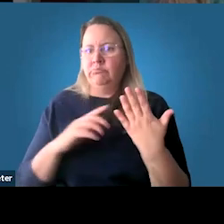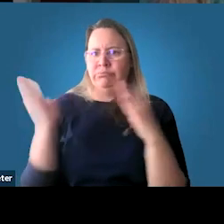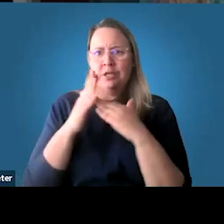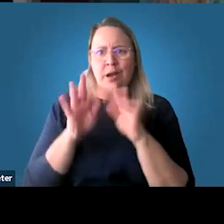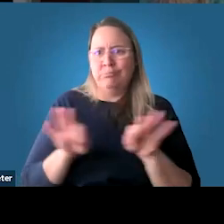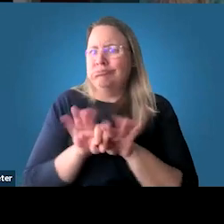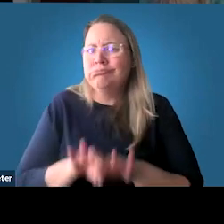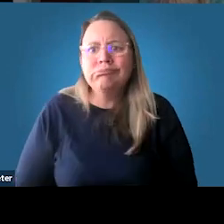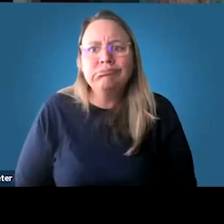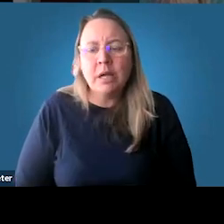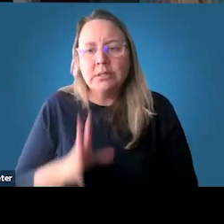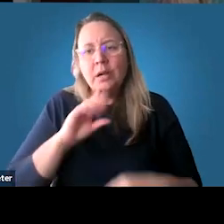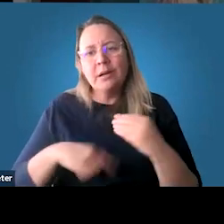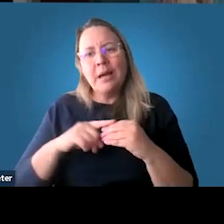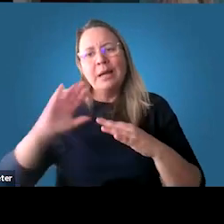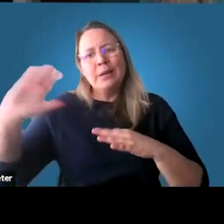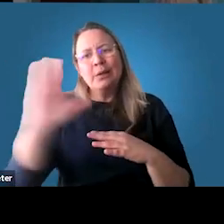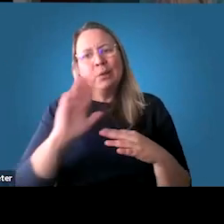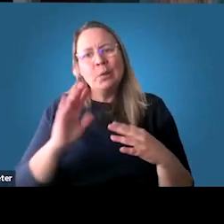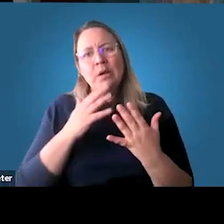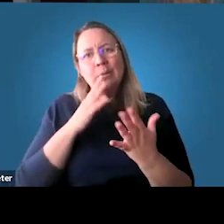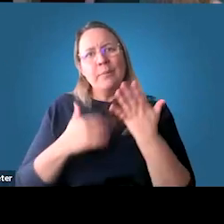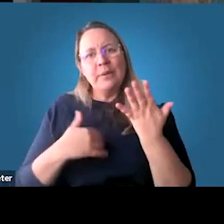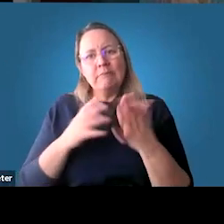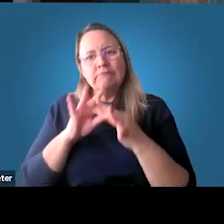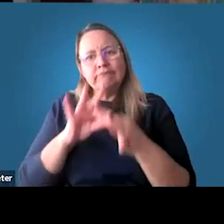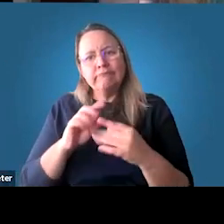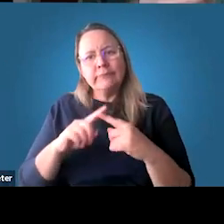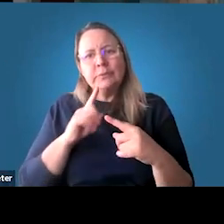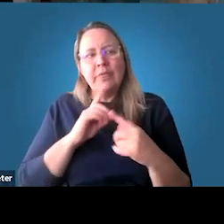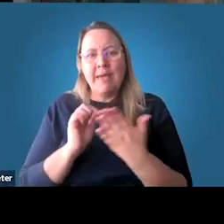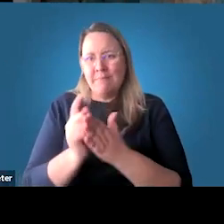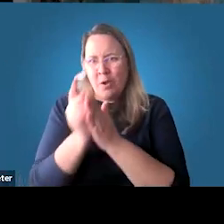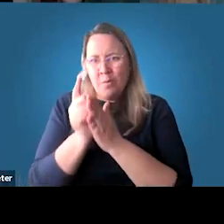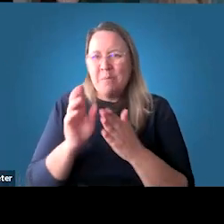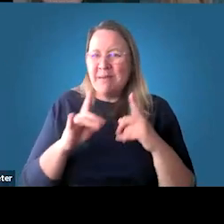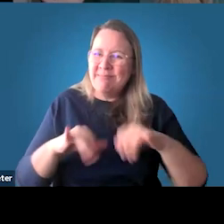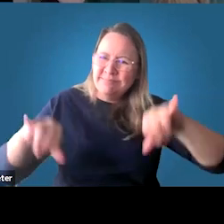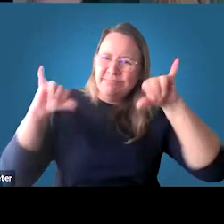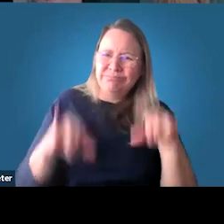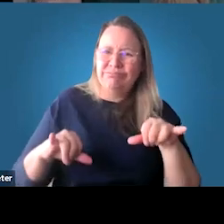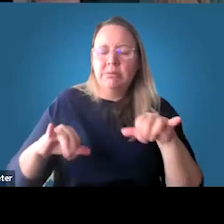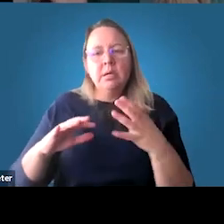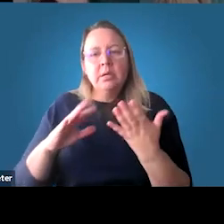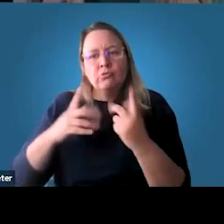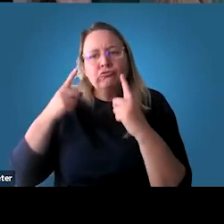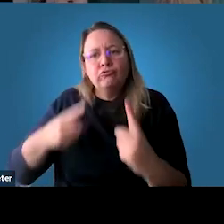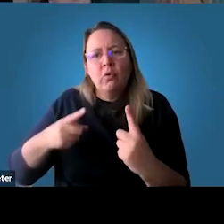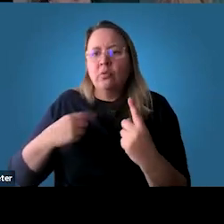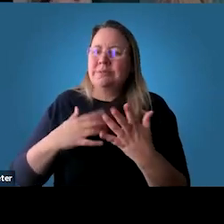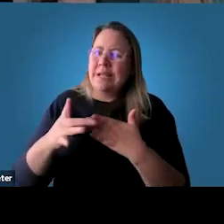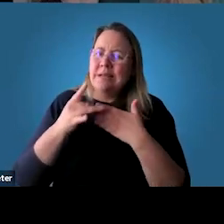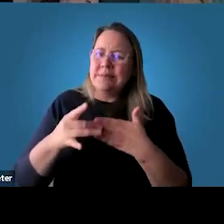Your communications activities and tactics may be pivoting to meet the moment, but those same overarching goals and